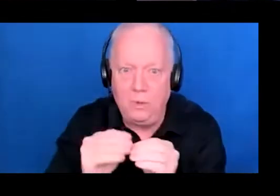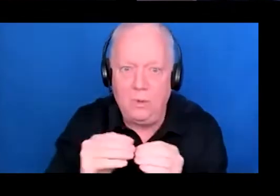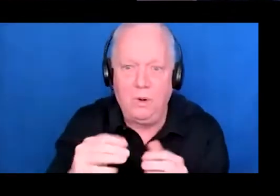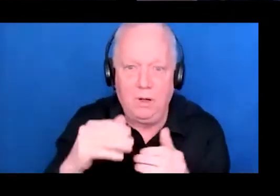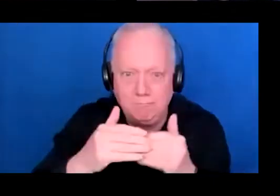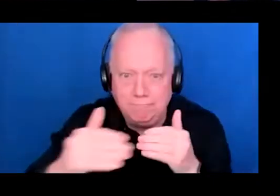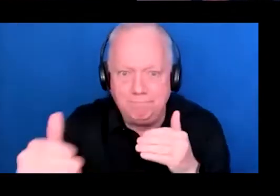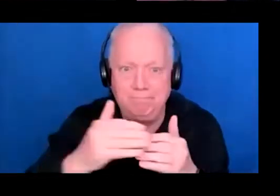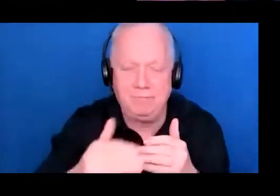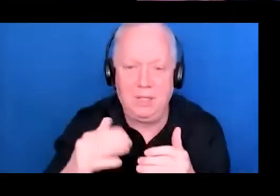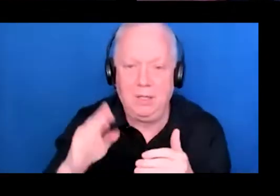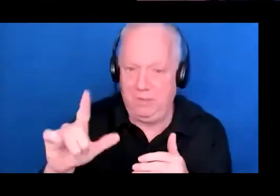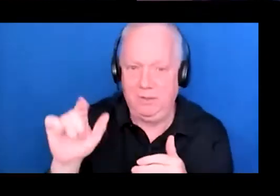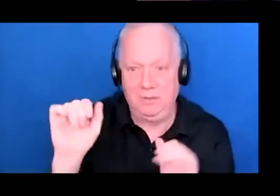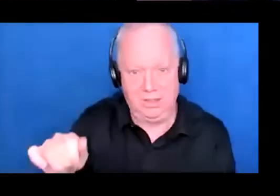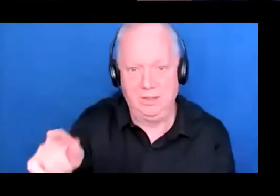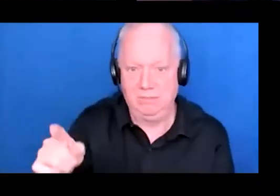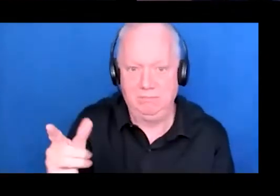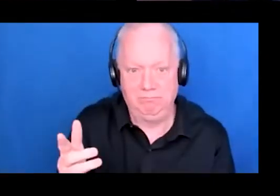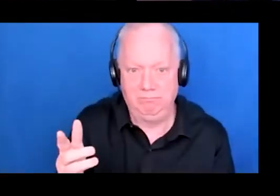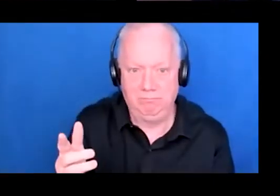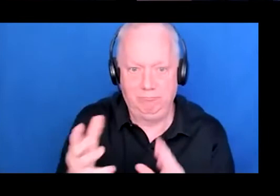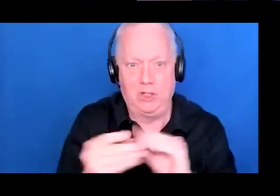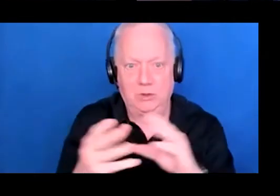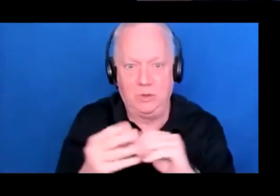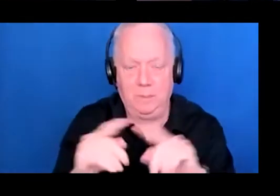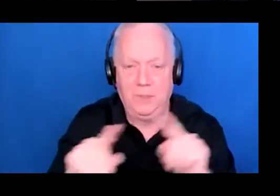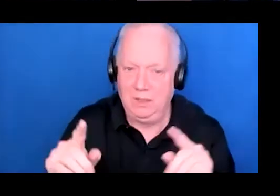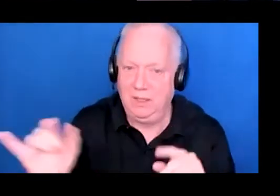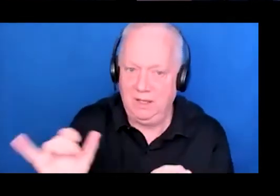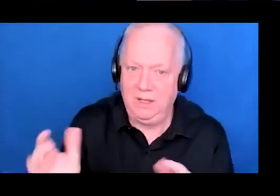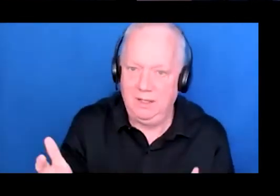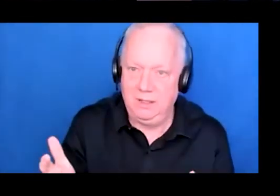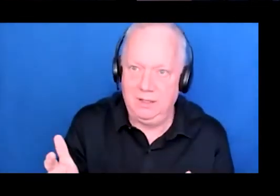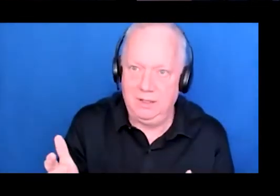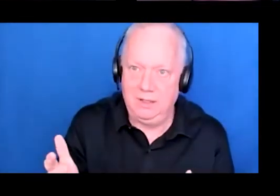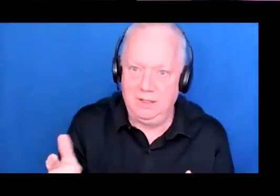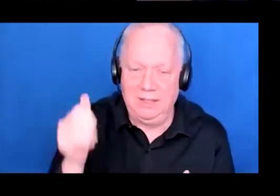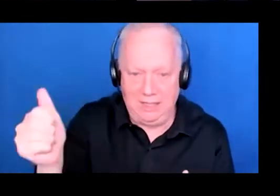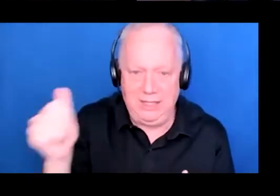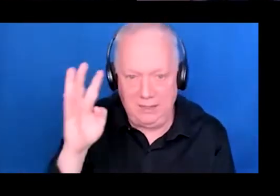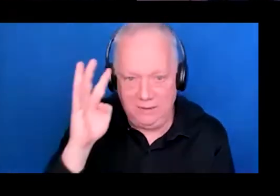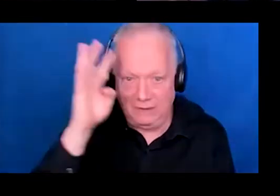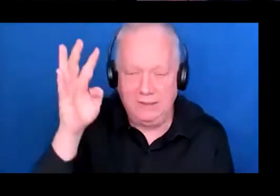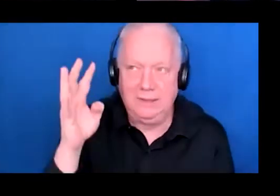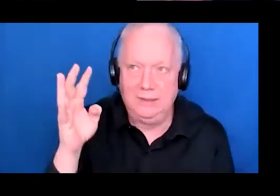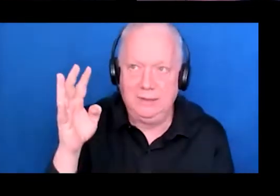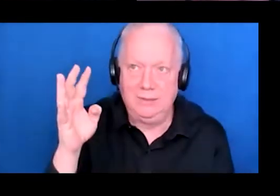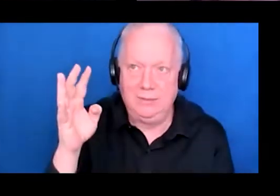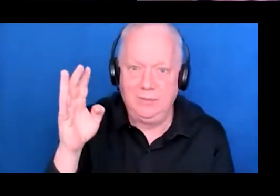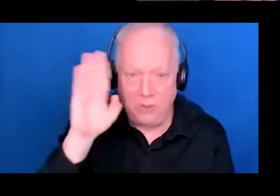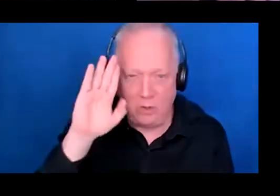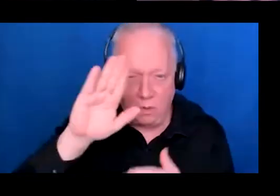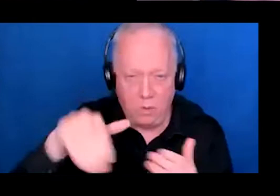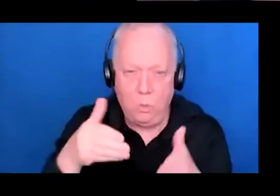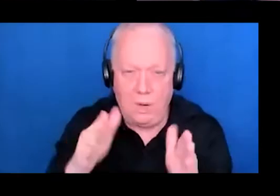And Bill can talk to it, but like, you know, there's like, he invented, you know, this